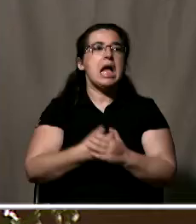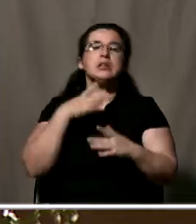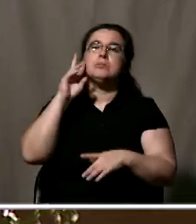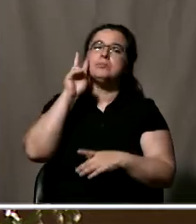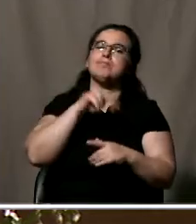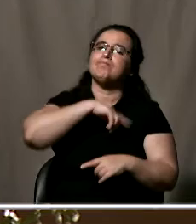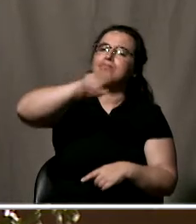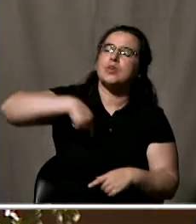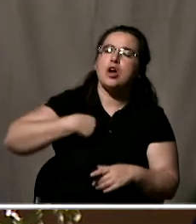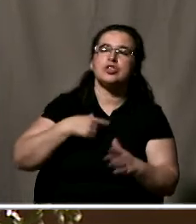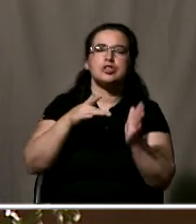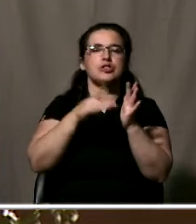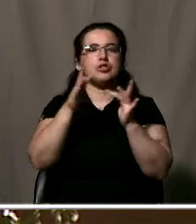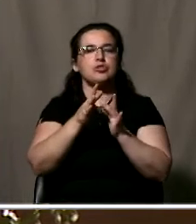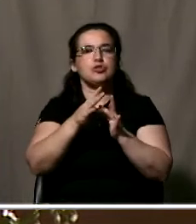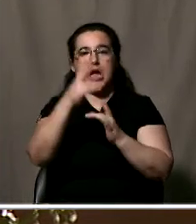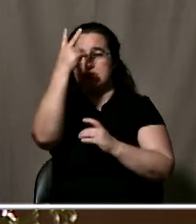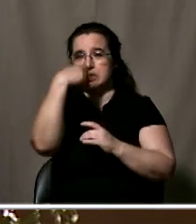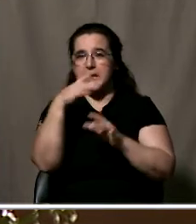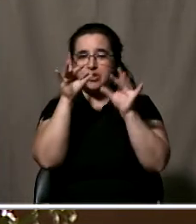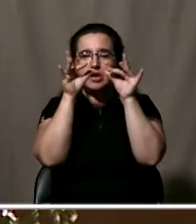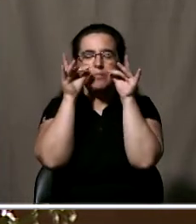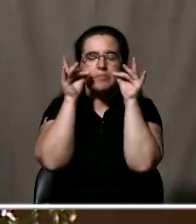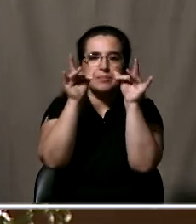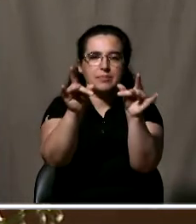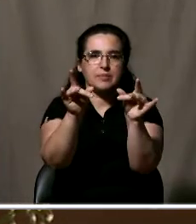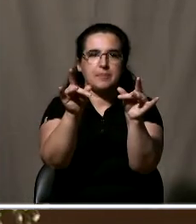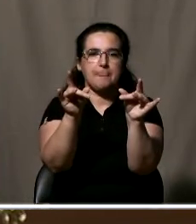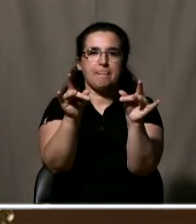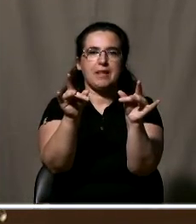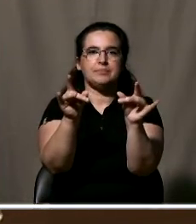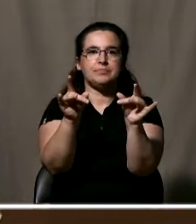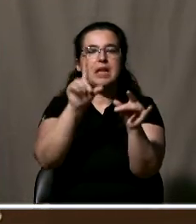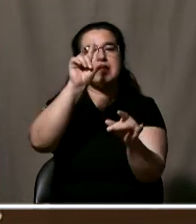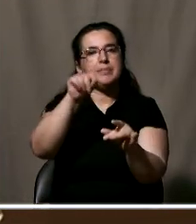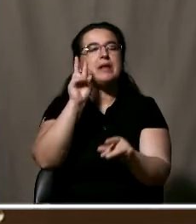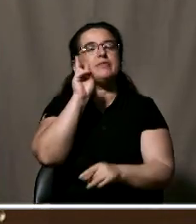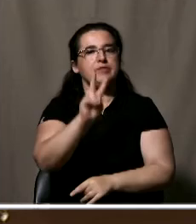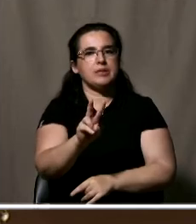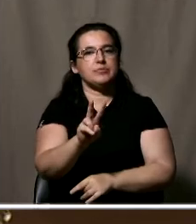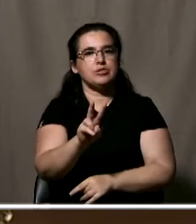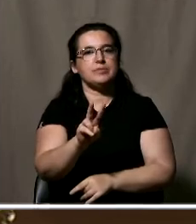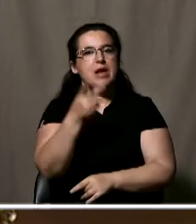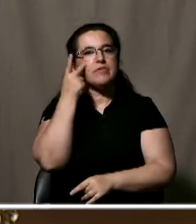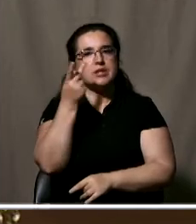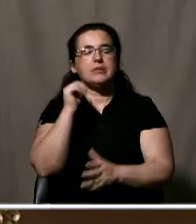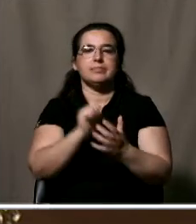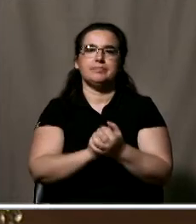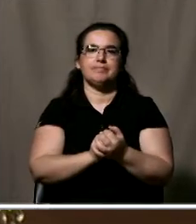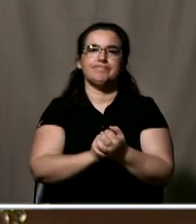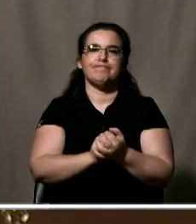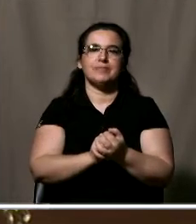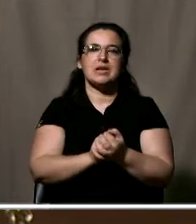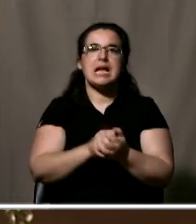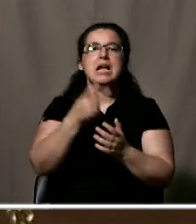the blind, a tocar nos olhos dos cegos, we too see life. Nós também conseguimos ver a vida in all of its fullness and richness. E toda a